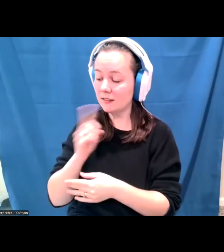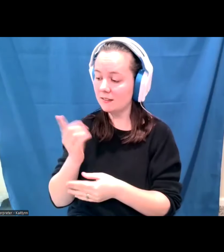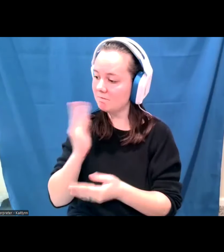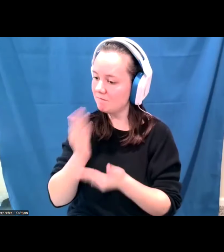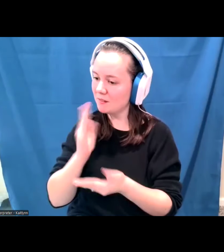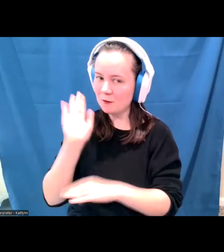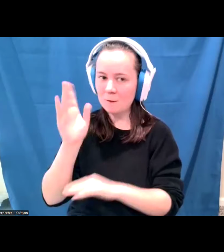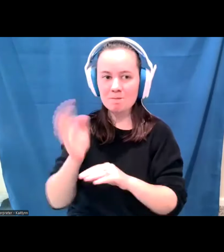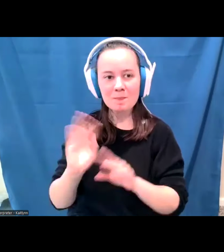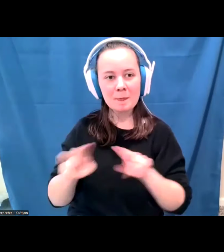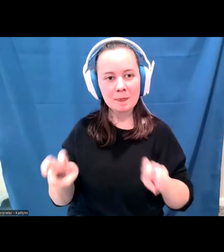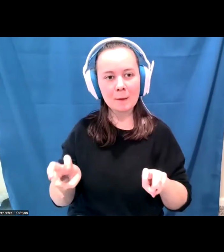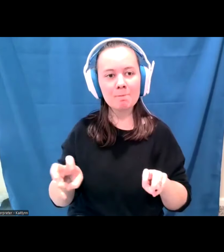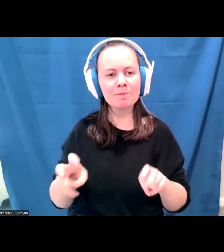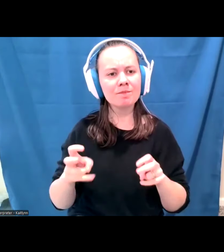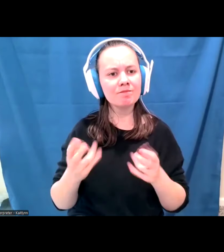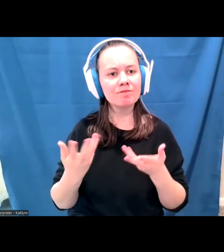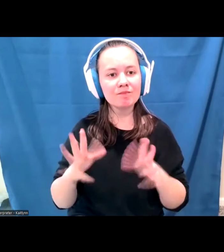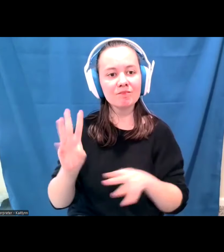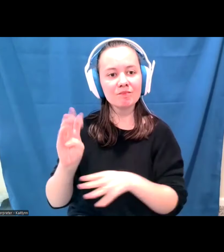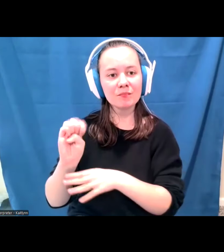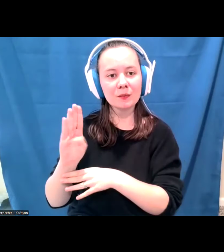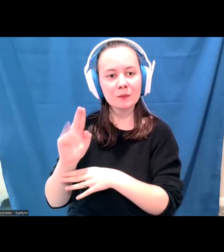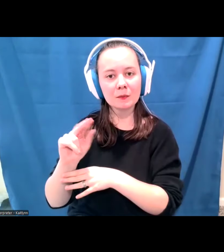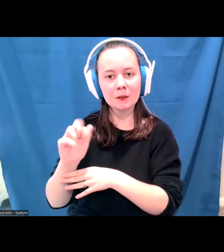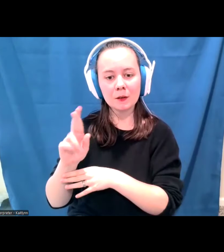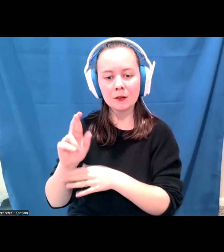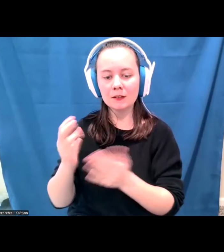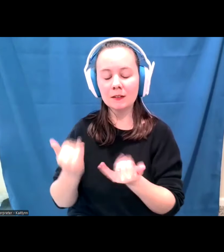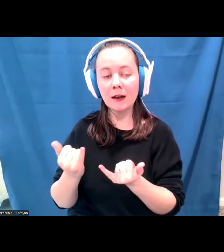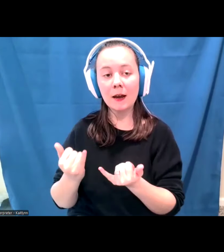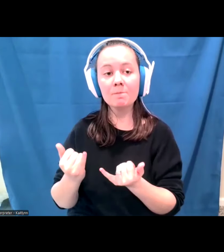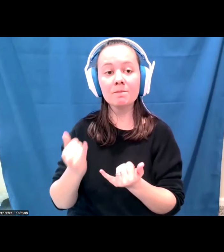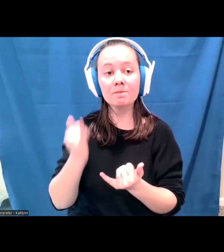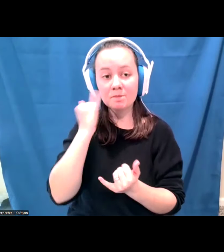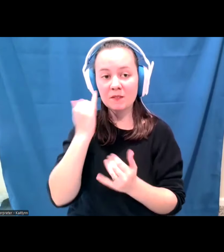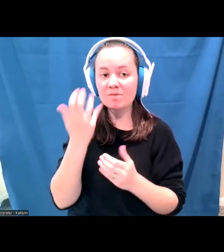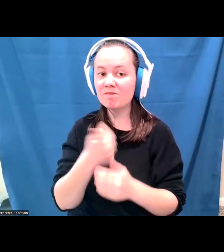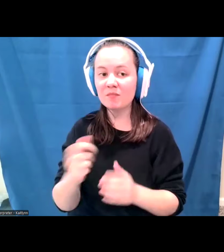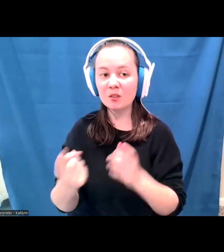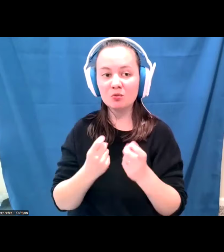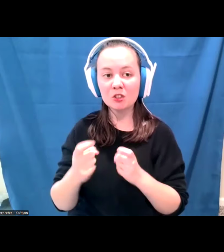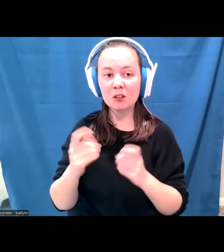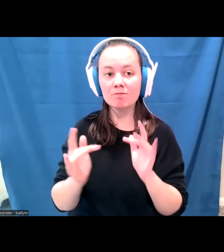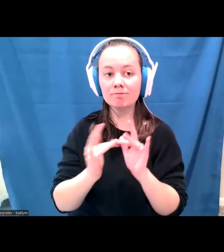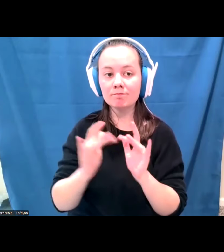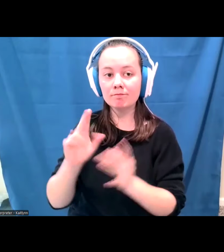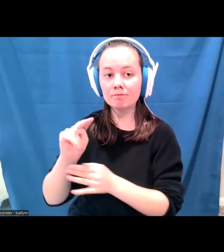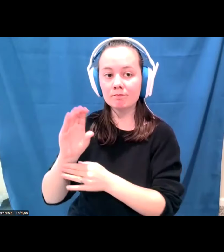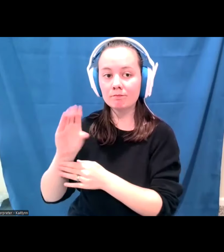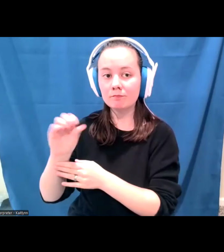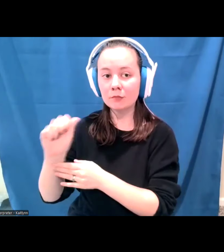webinar. Please contact Direct Care Workforce at NCOA with any questions. Thank you so much and have a great day.